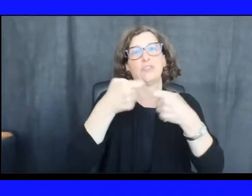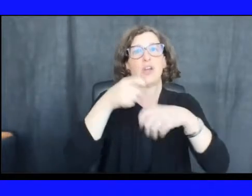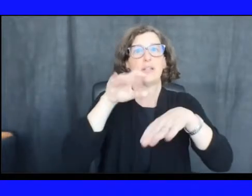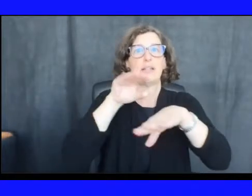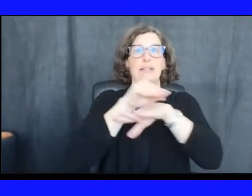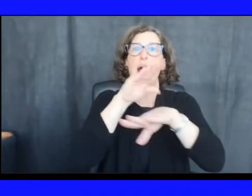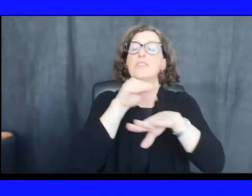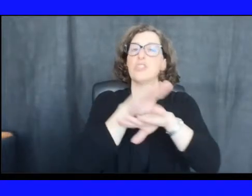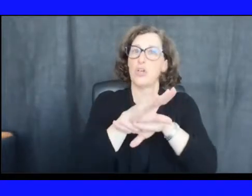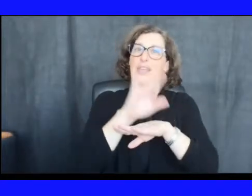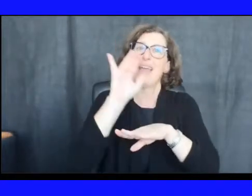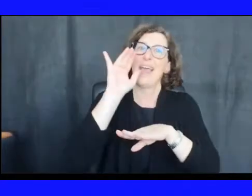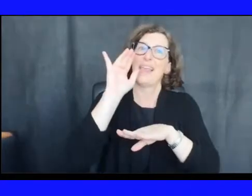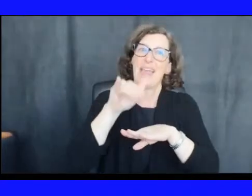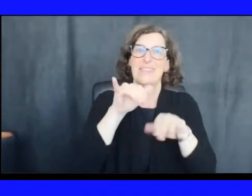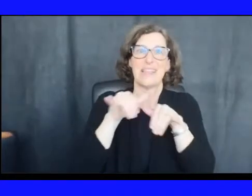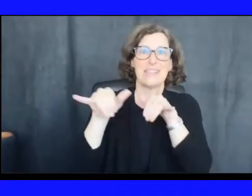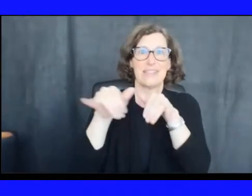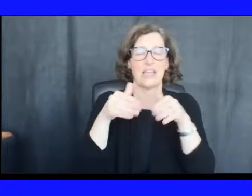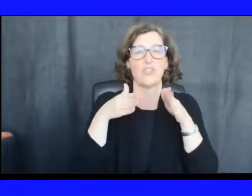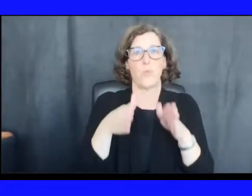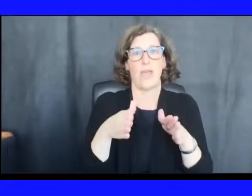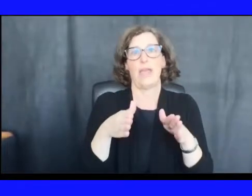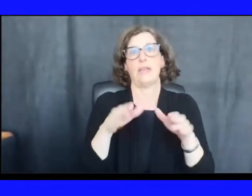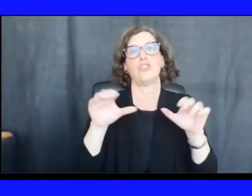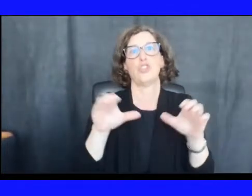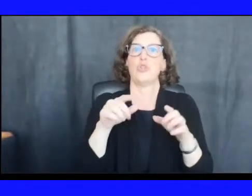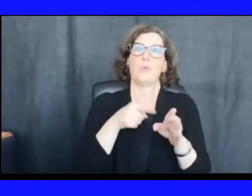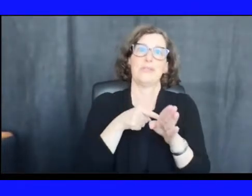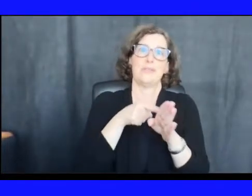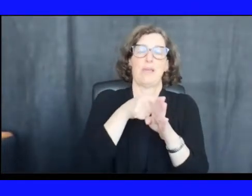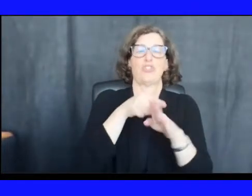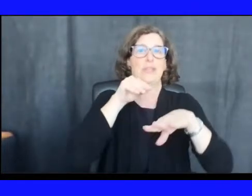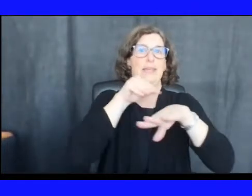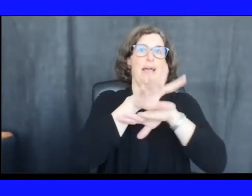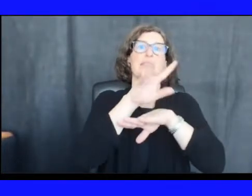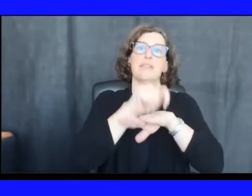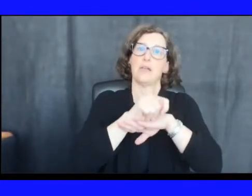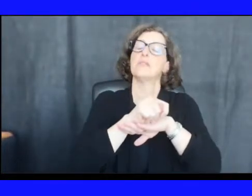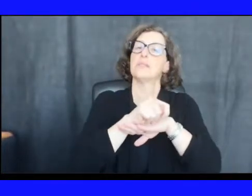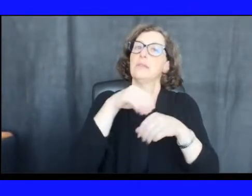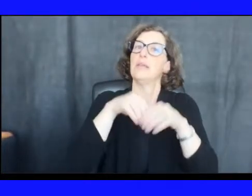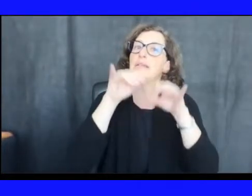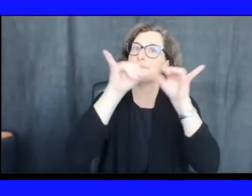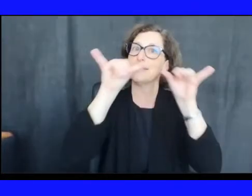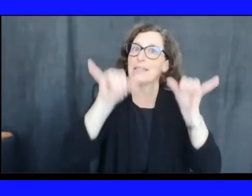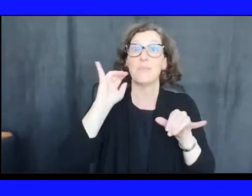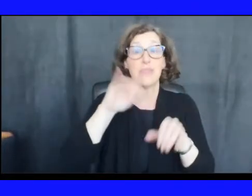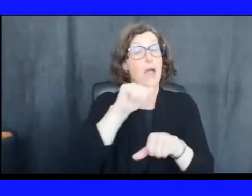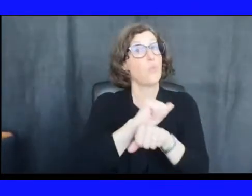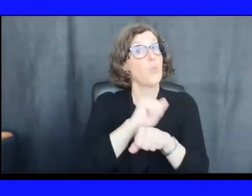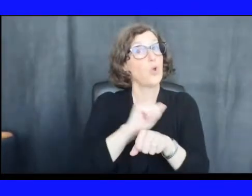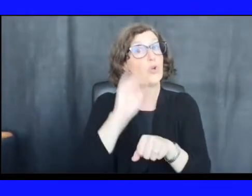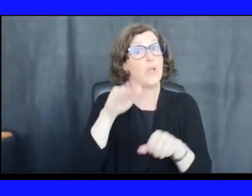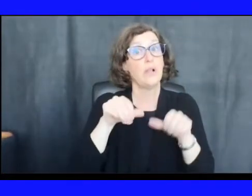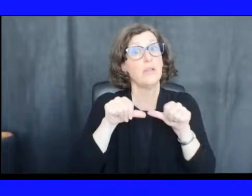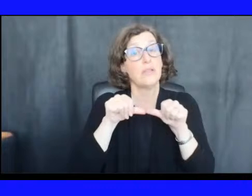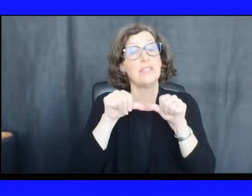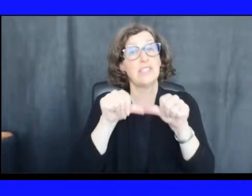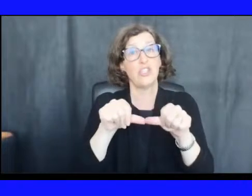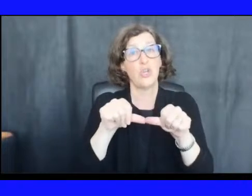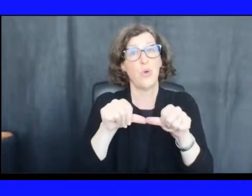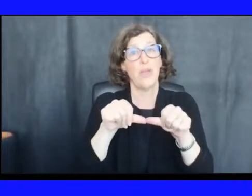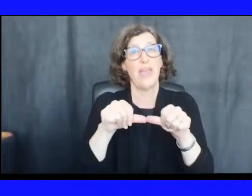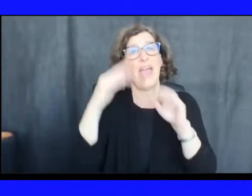metrics remain pretty strong, 74% of our patient care revenue over expenses. We will revisit this target